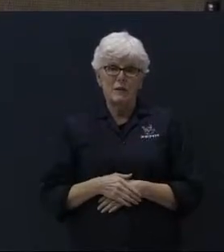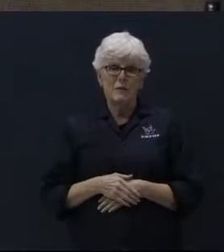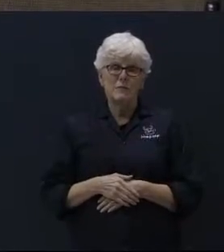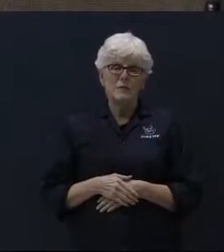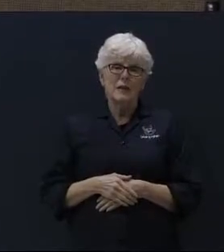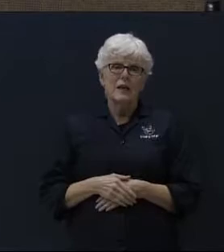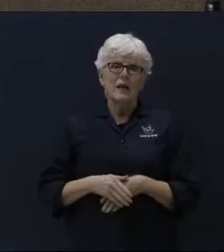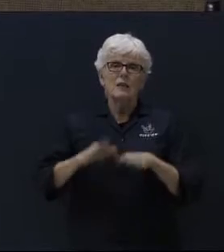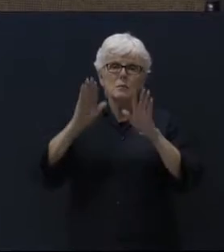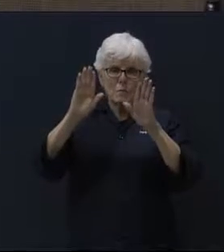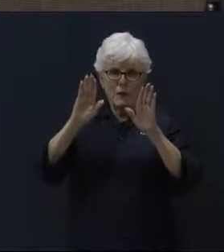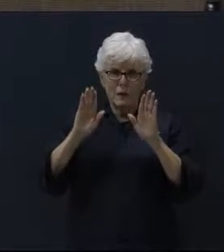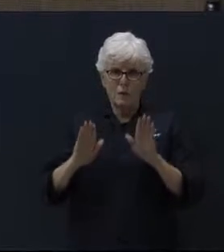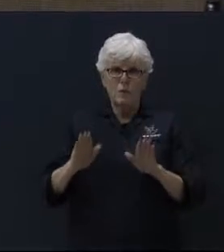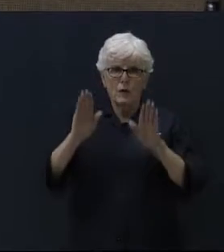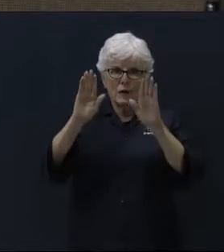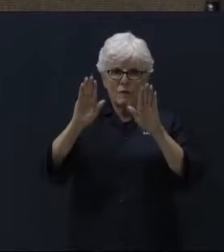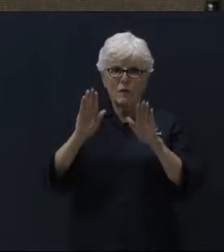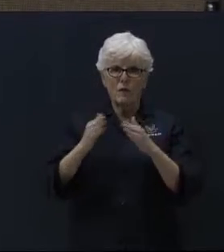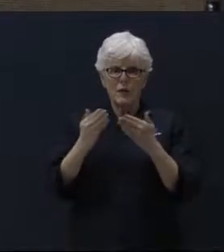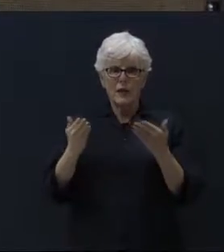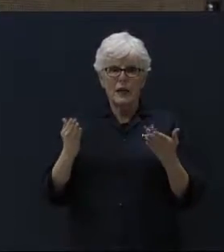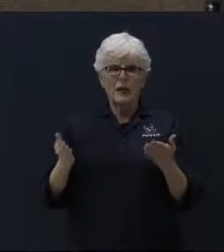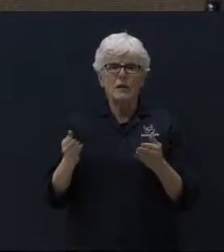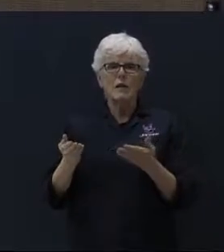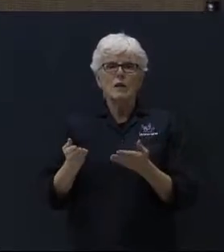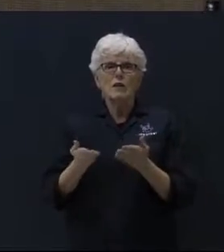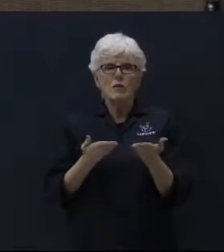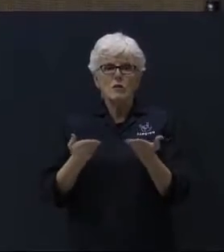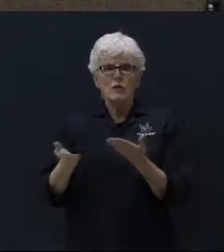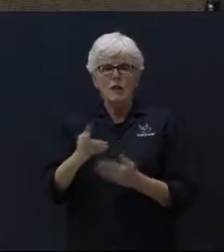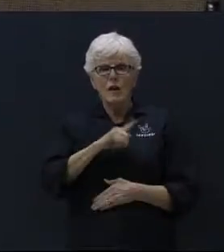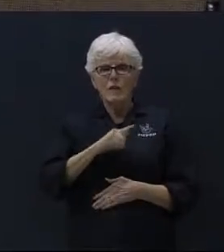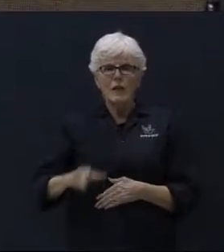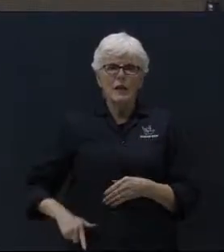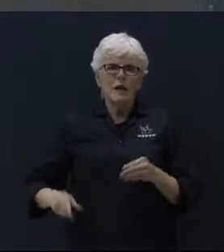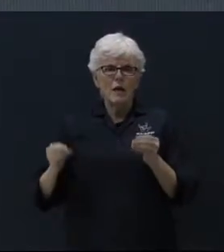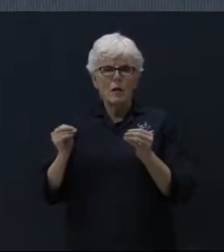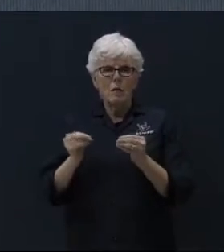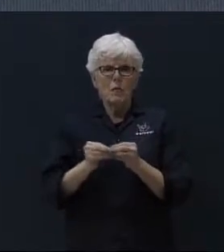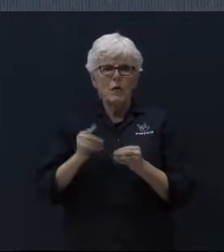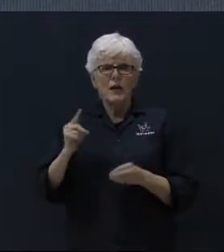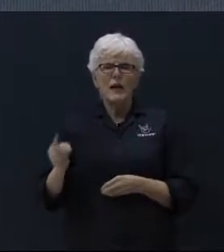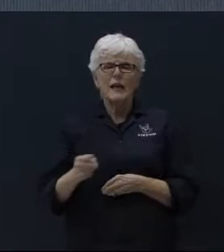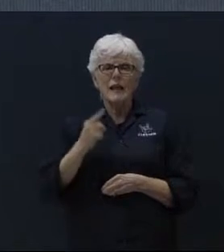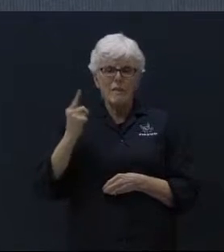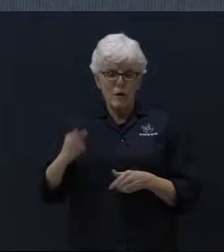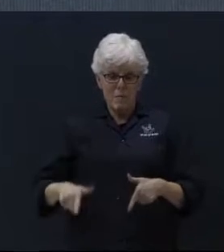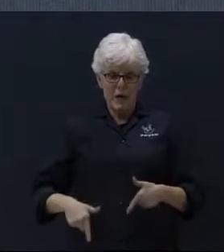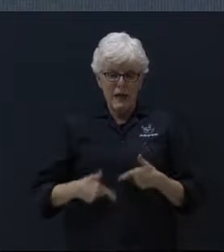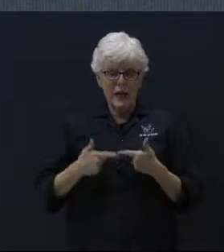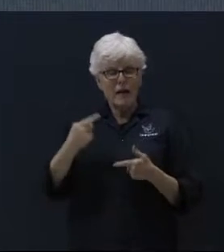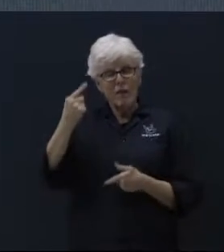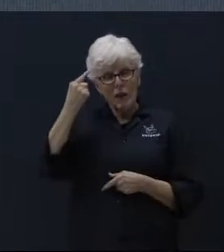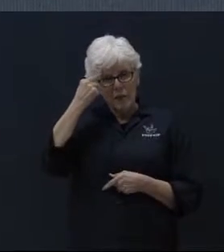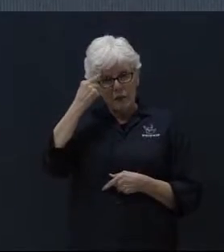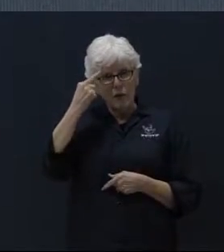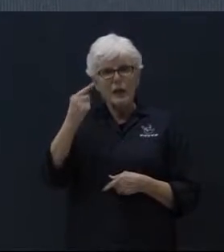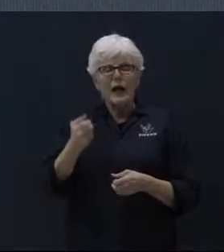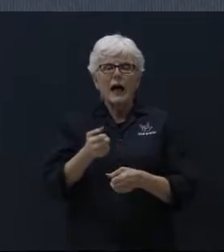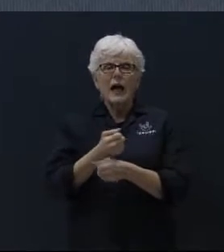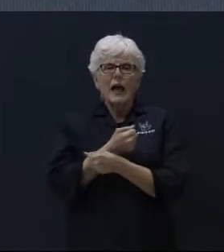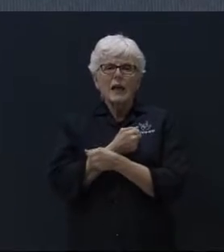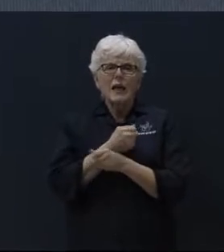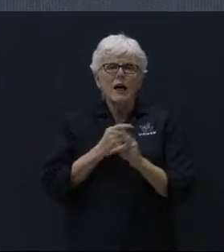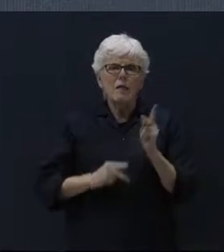it's been a wonderful thing serving the Lord. More than ever in my life, I have such a love for people and